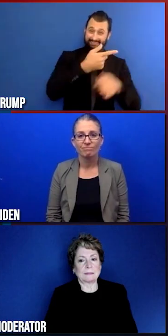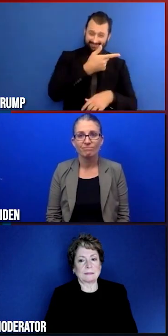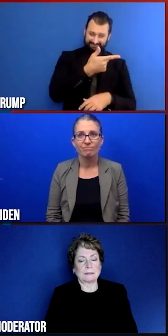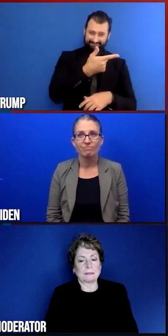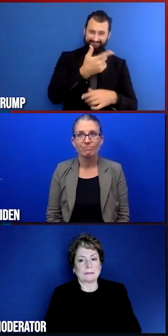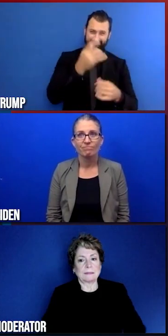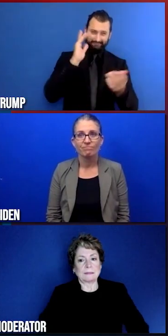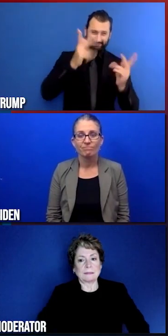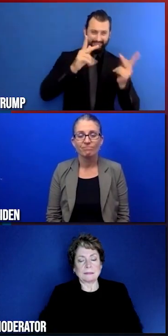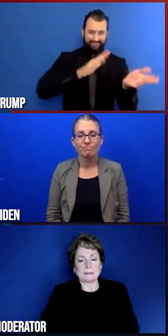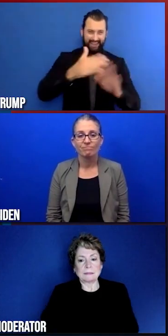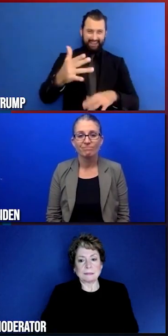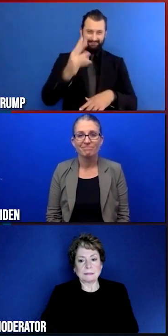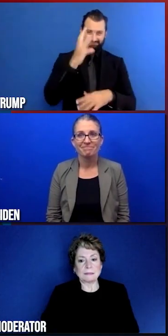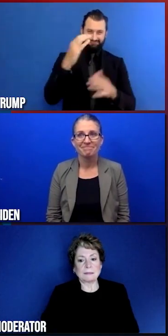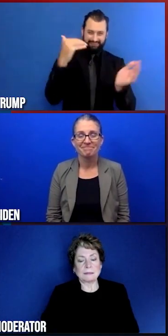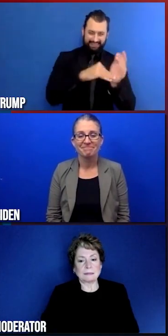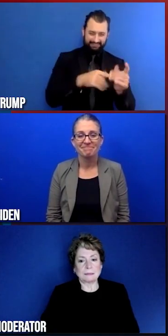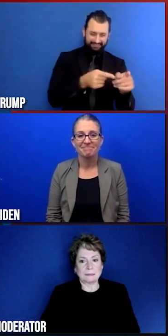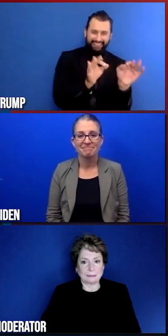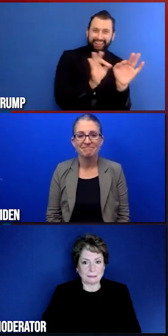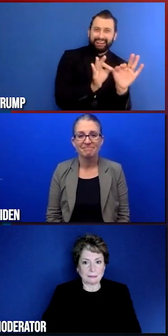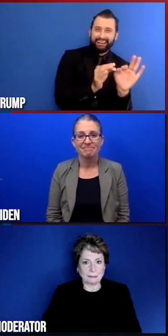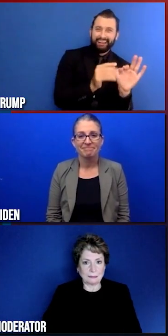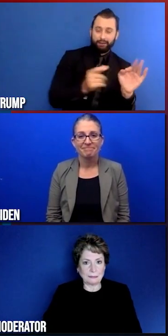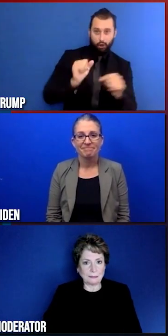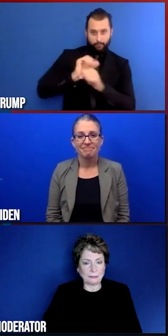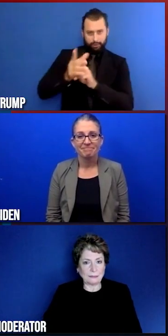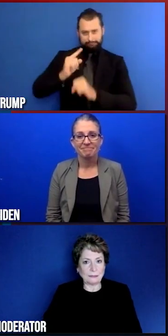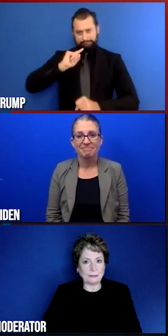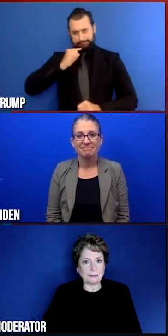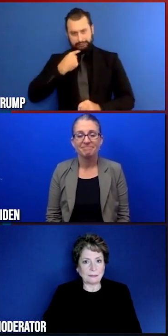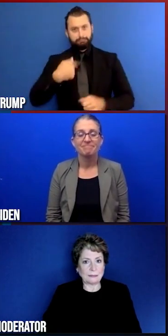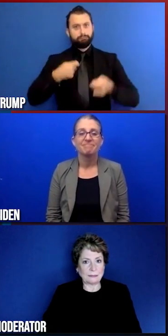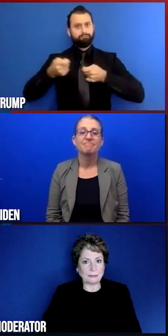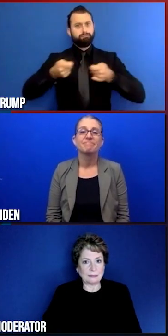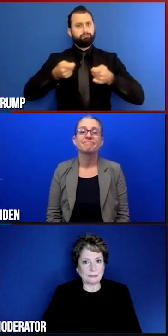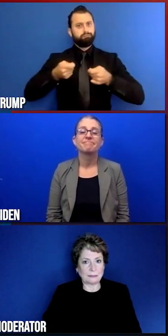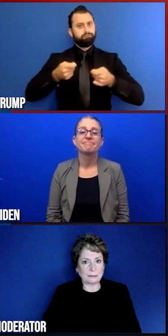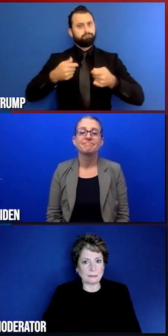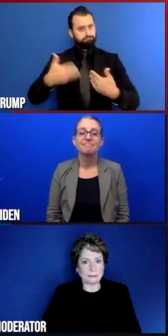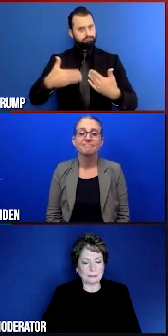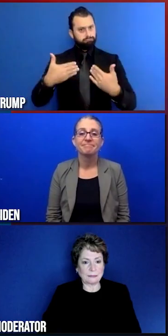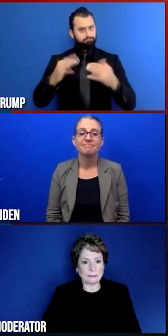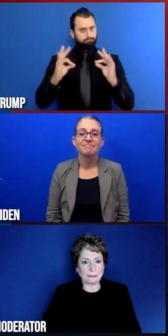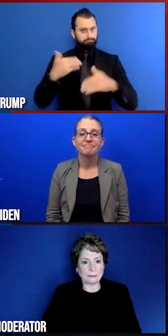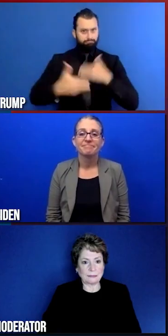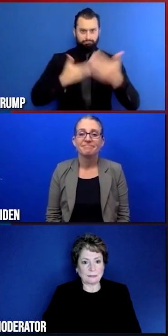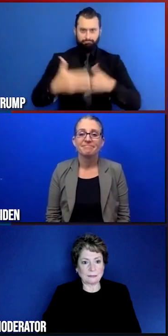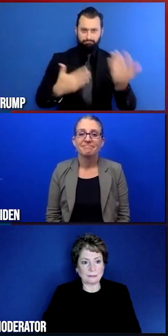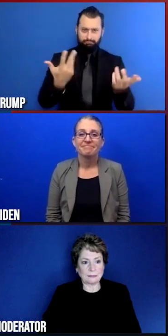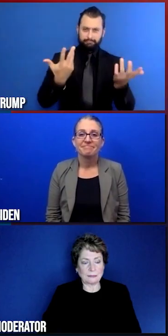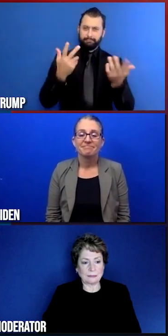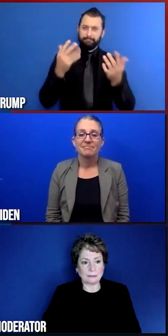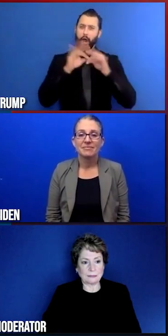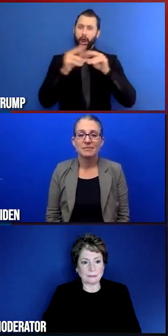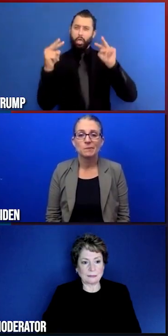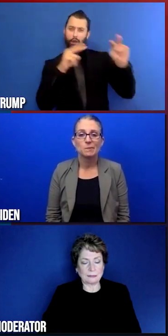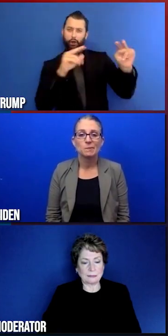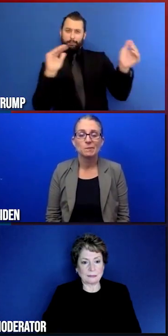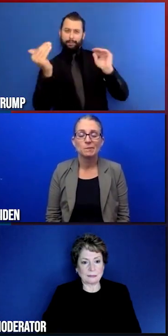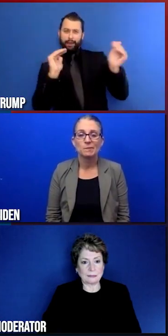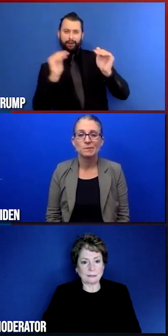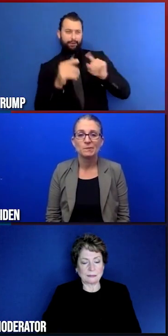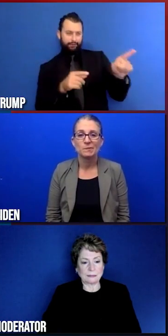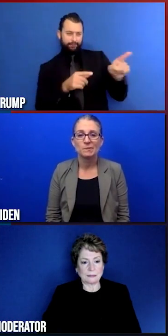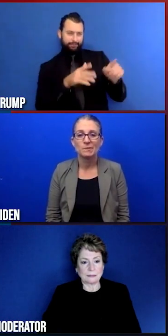person who ran that for him, who, as you know, was his chief of staff, said it was